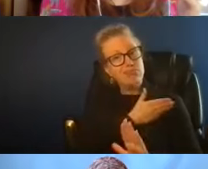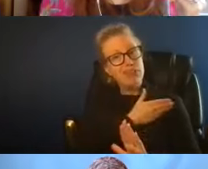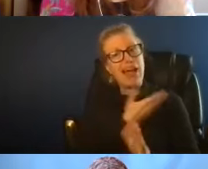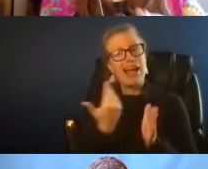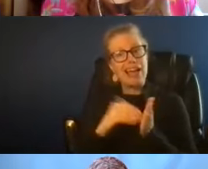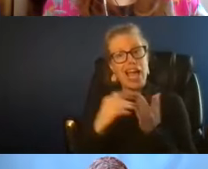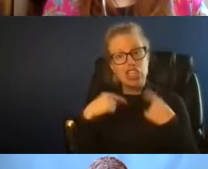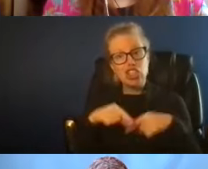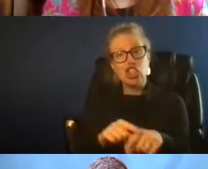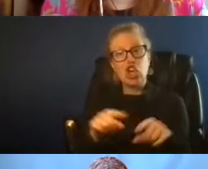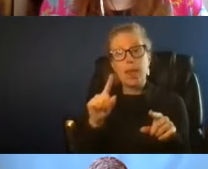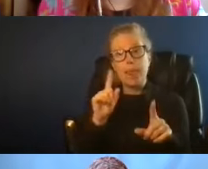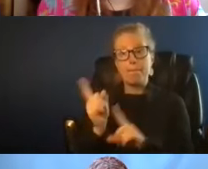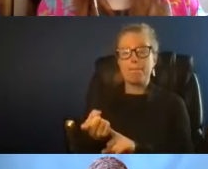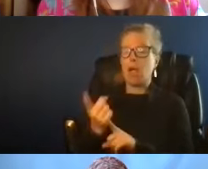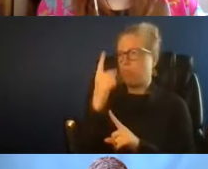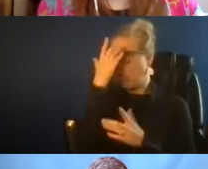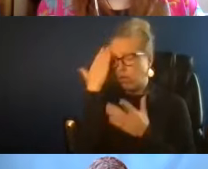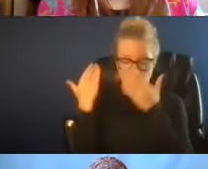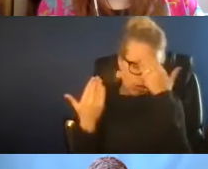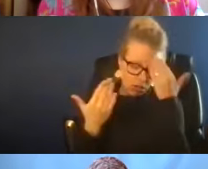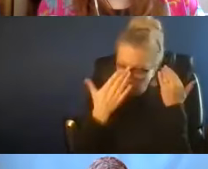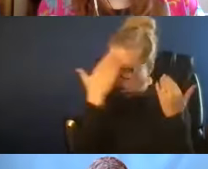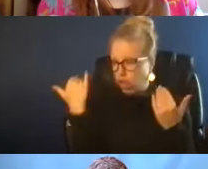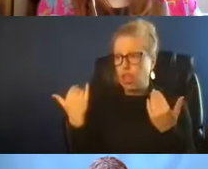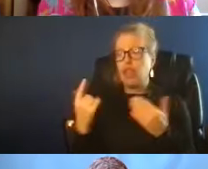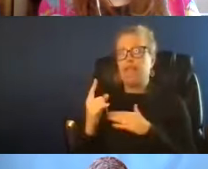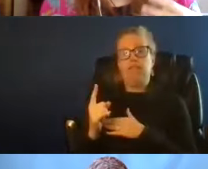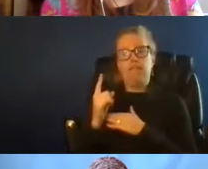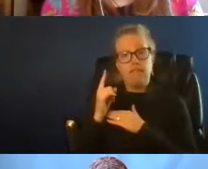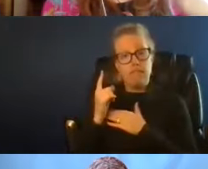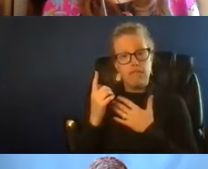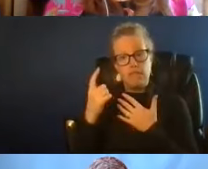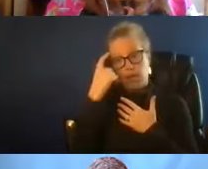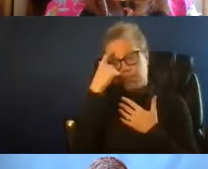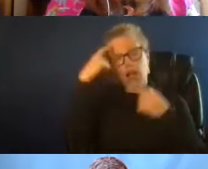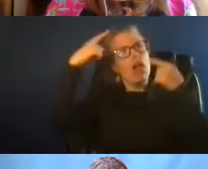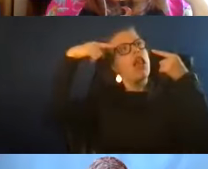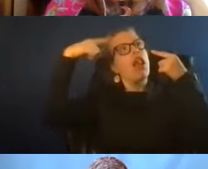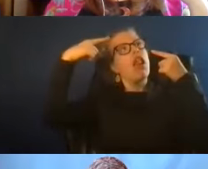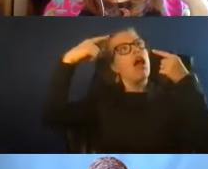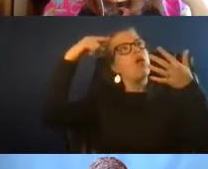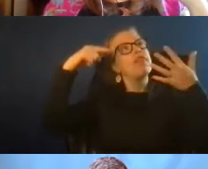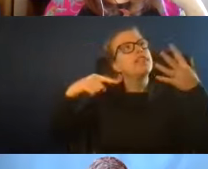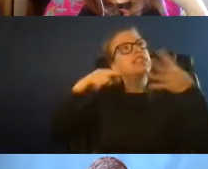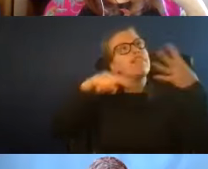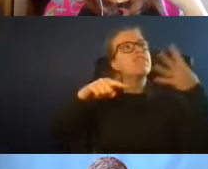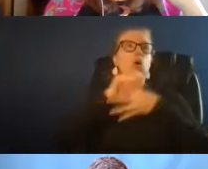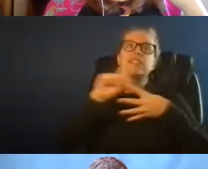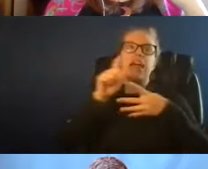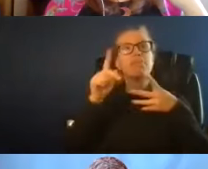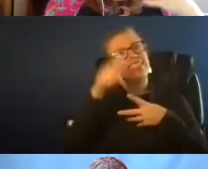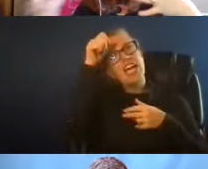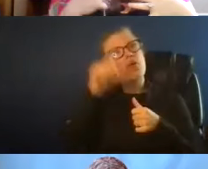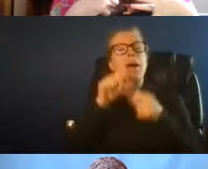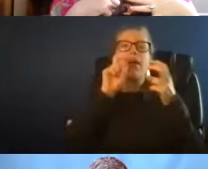your crisis brain is not going to remember. If you're in a crisis, your brain is not going to say, okay, these are the 4 places that I remembered that I can